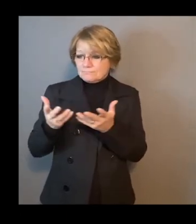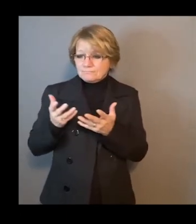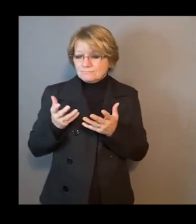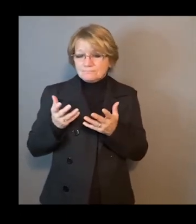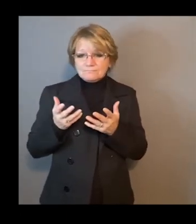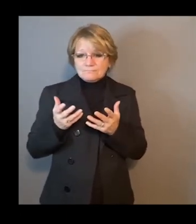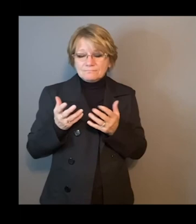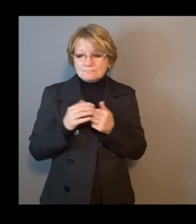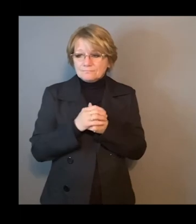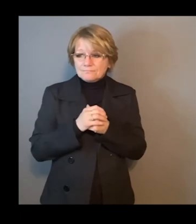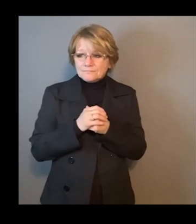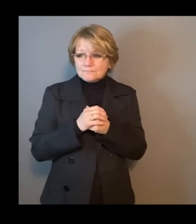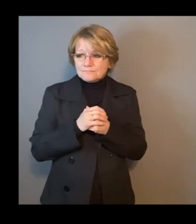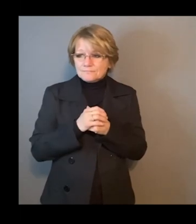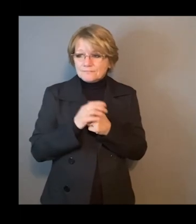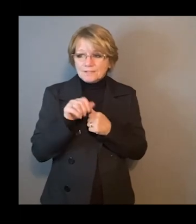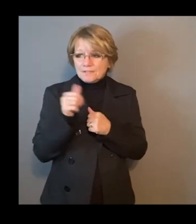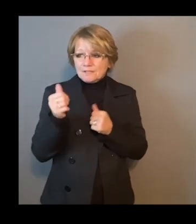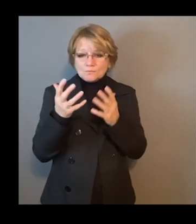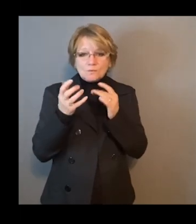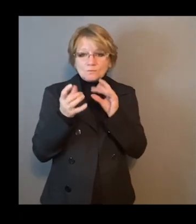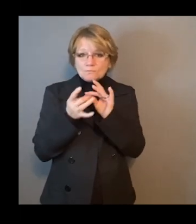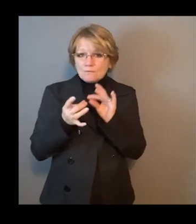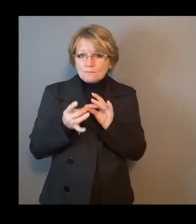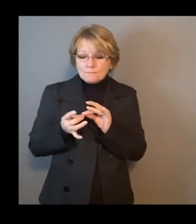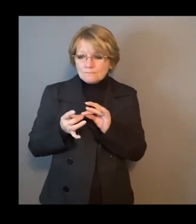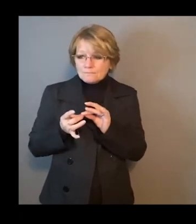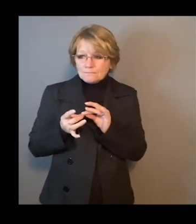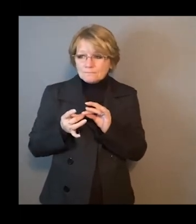just want to get another. Anybody else want to chime in?